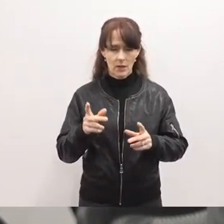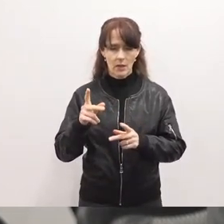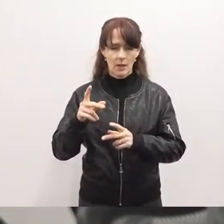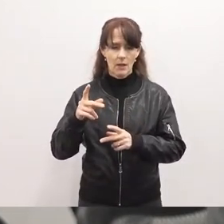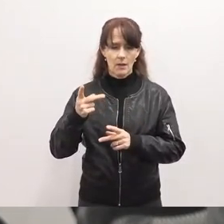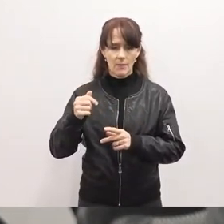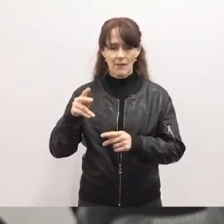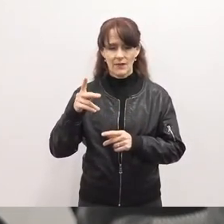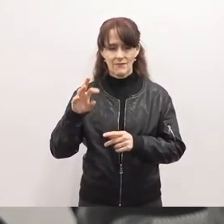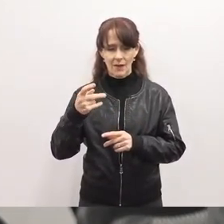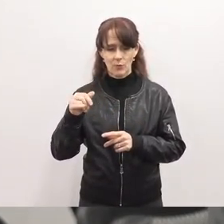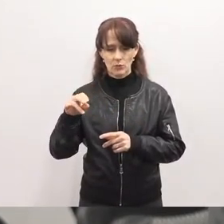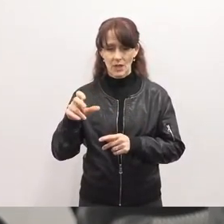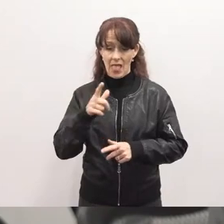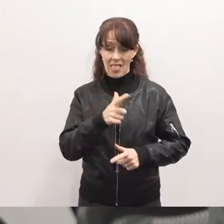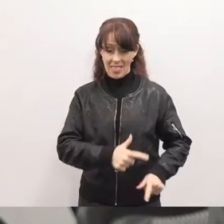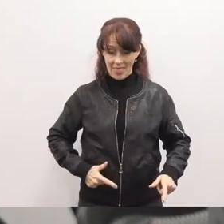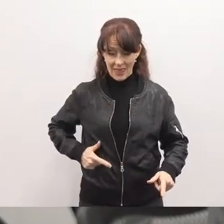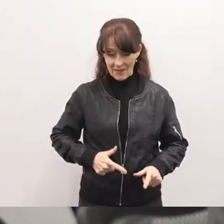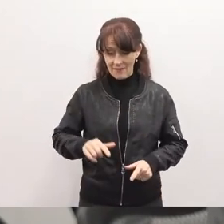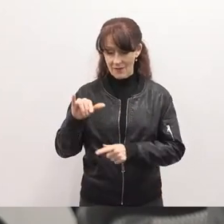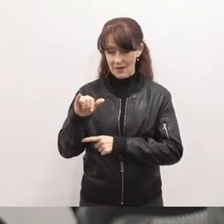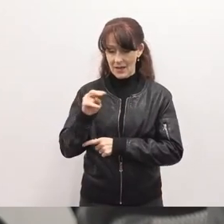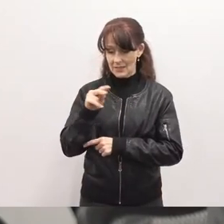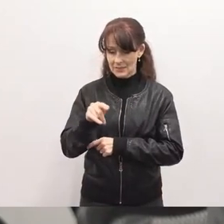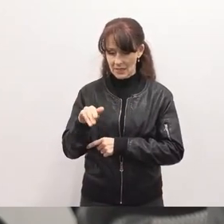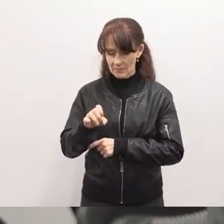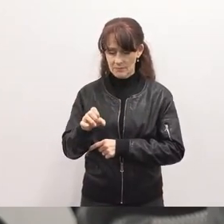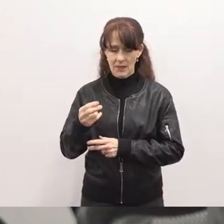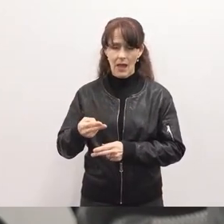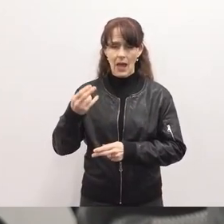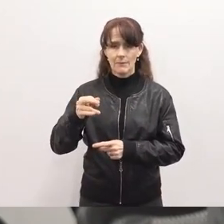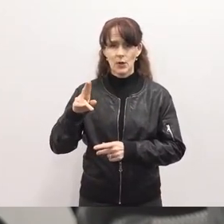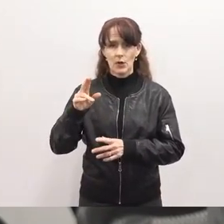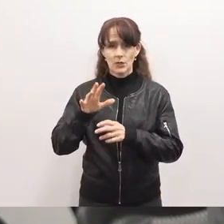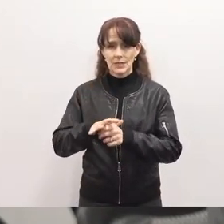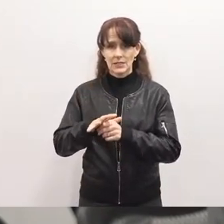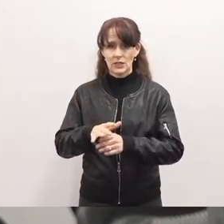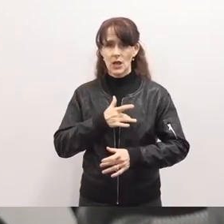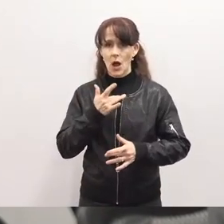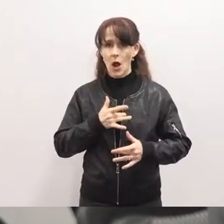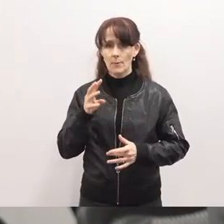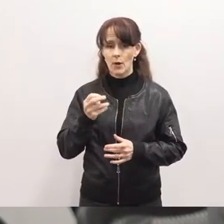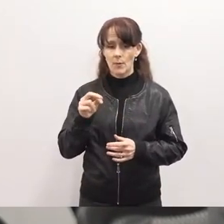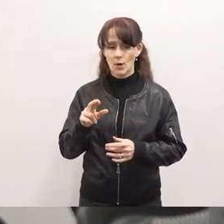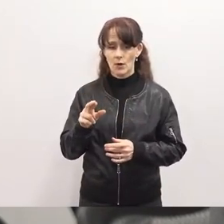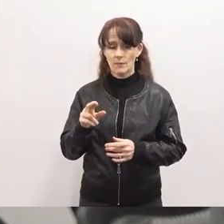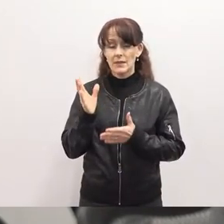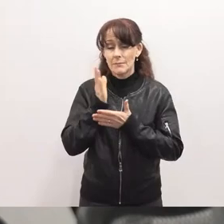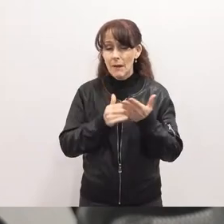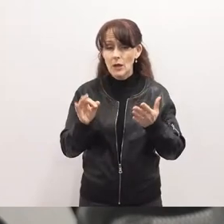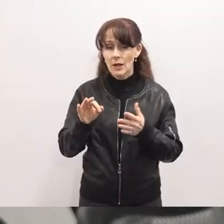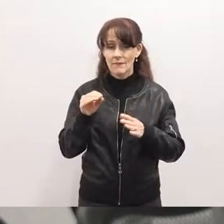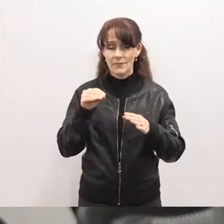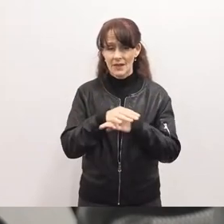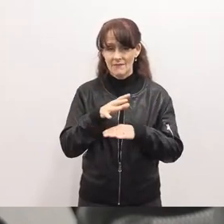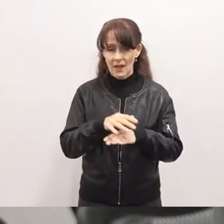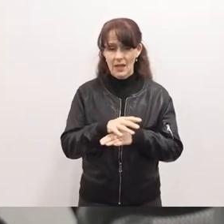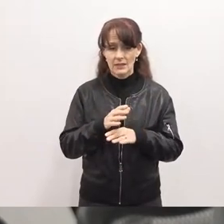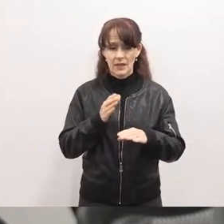fibrosis, increased liver enzymes, serious liver injury, hypertension, and heart murmurs. That's a fraction of the side effects